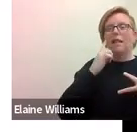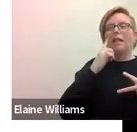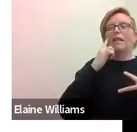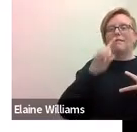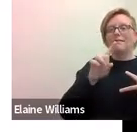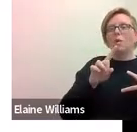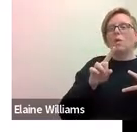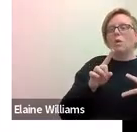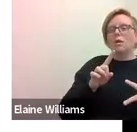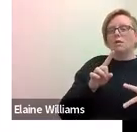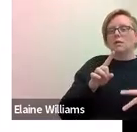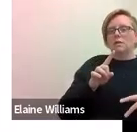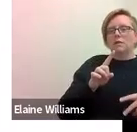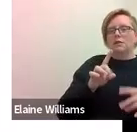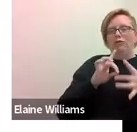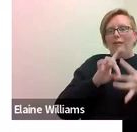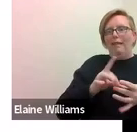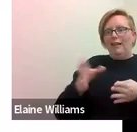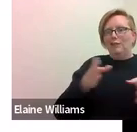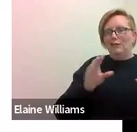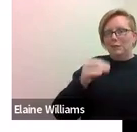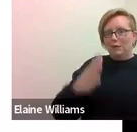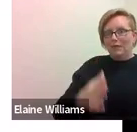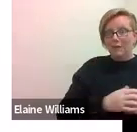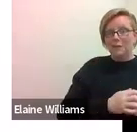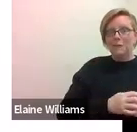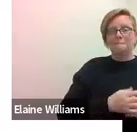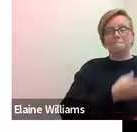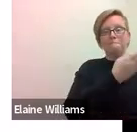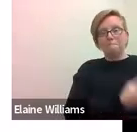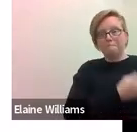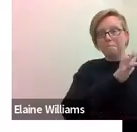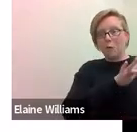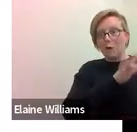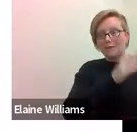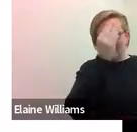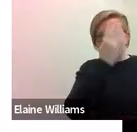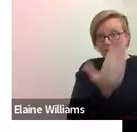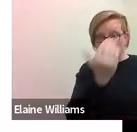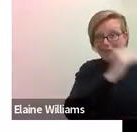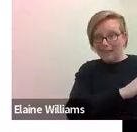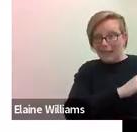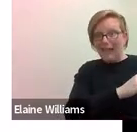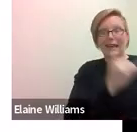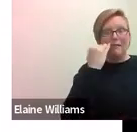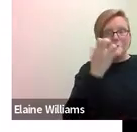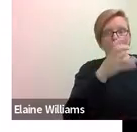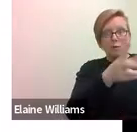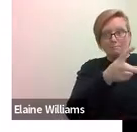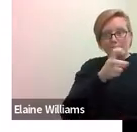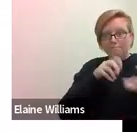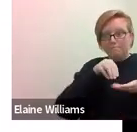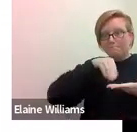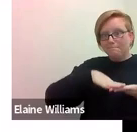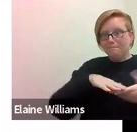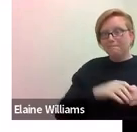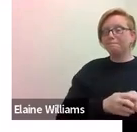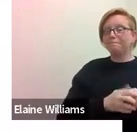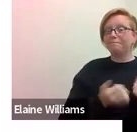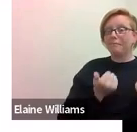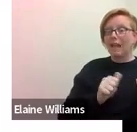our contact info again. So any last minute